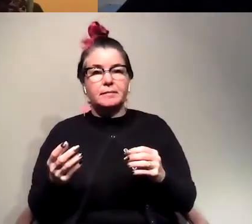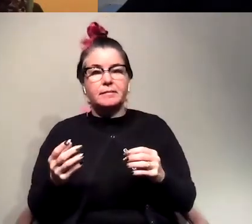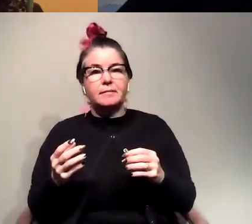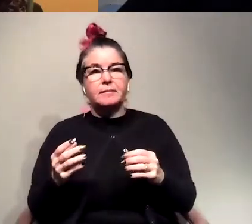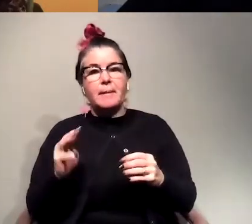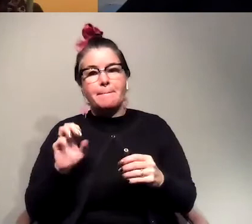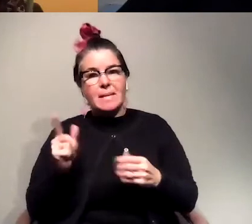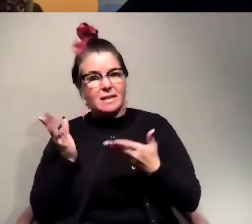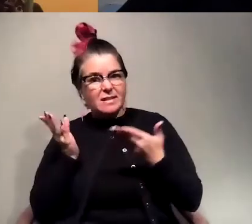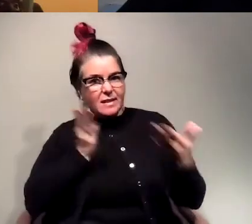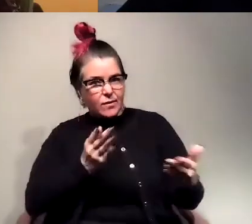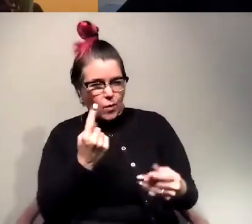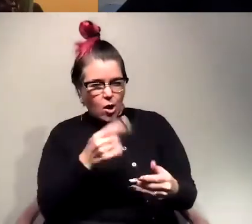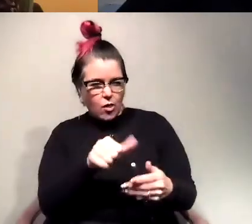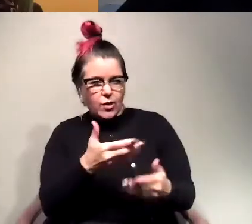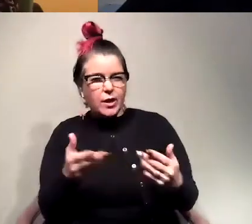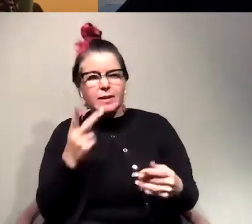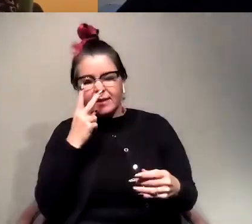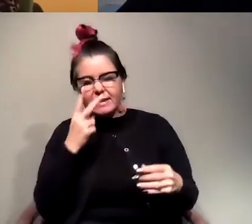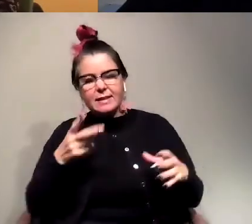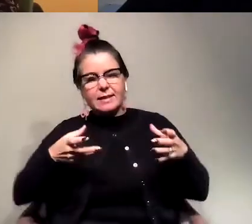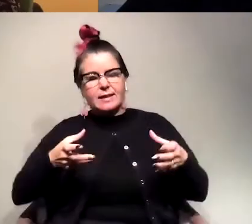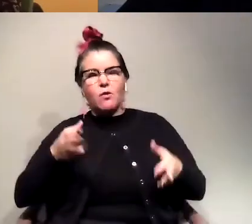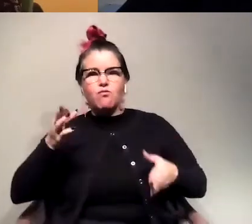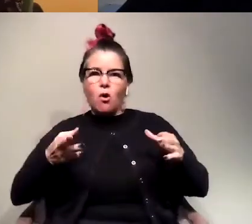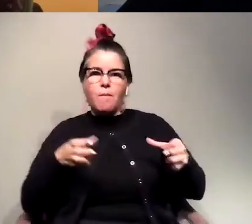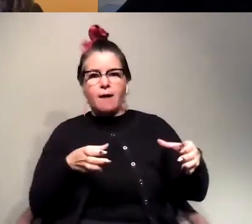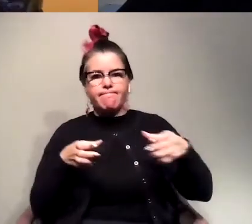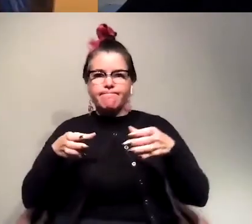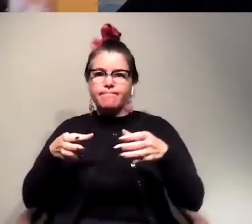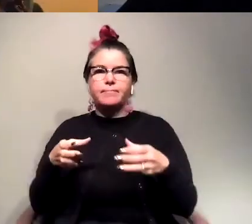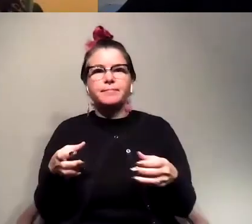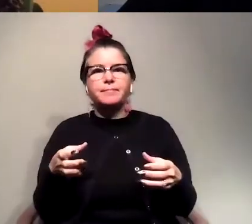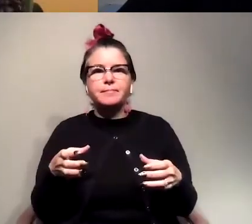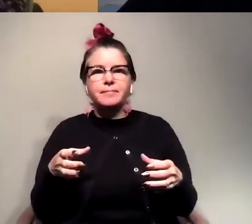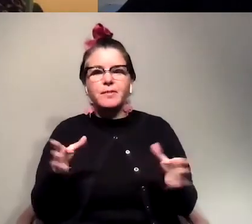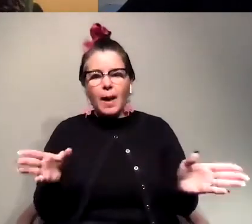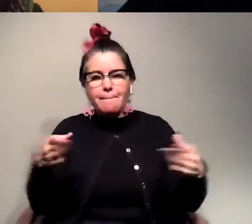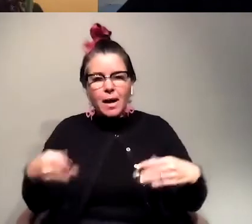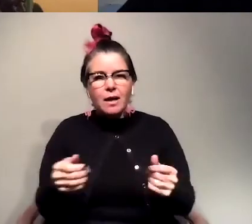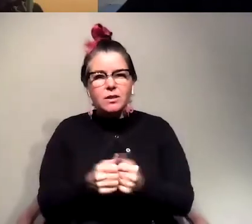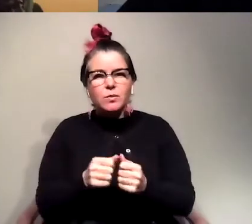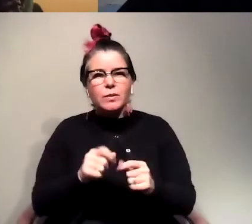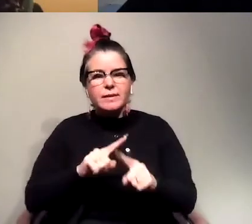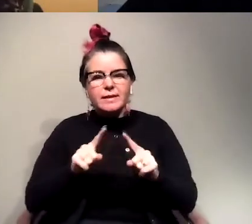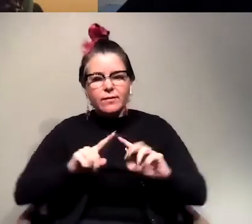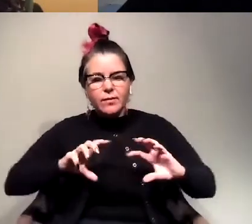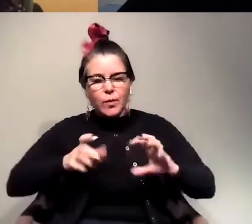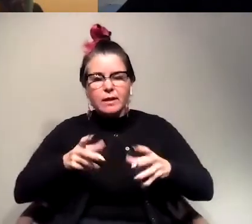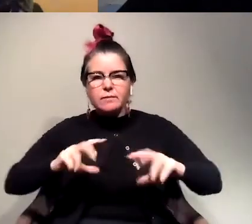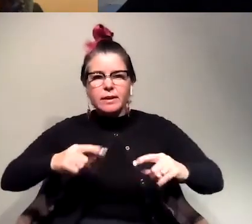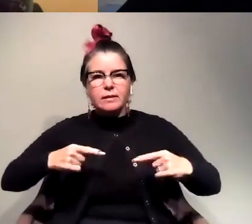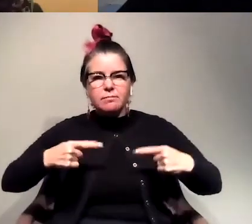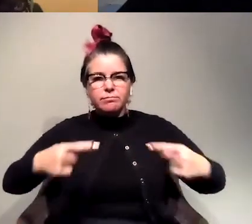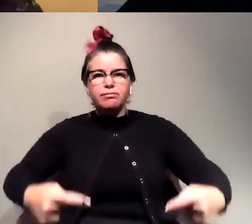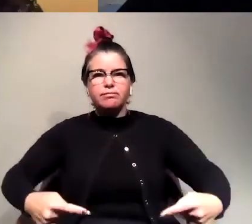So sometimes you'll see these meal delivery robots that, they're like a box with a whole bunch of wheels with treads on them, and